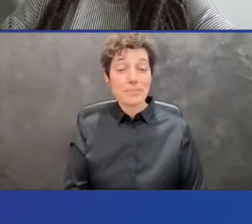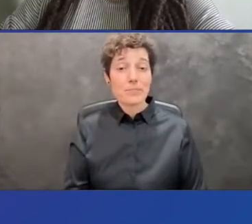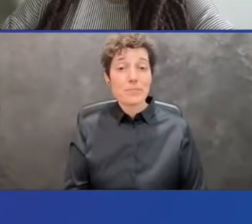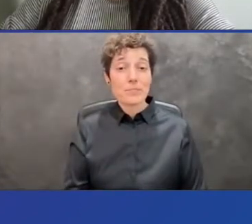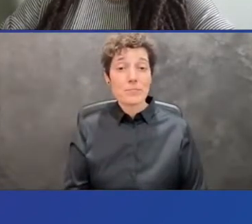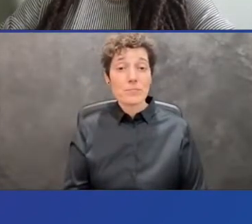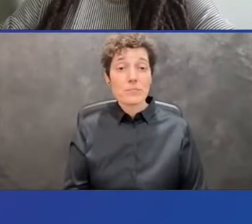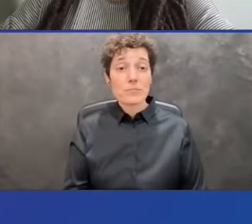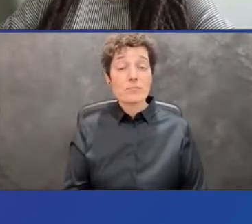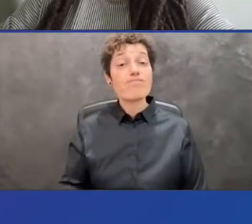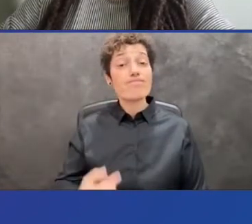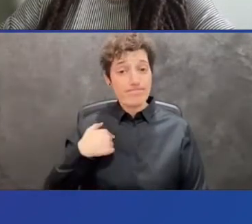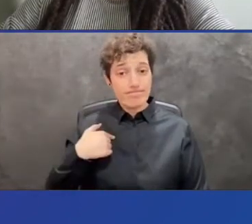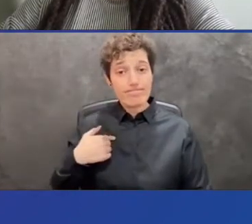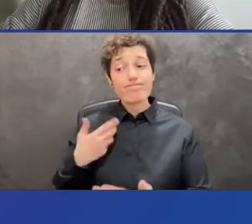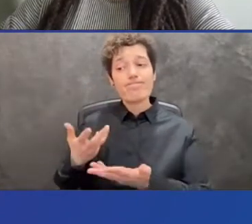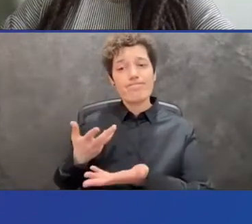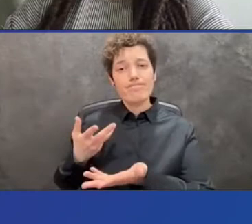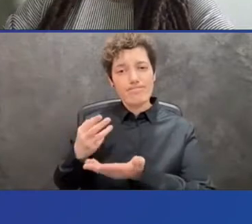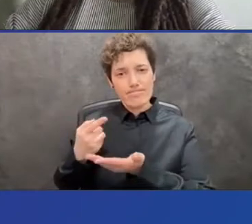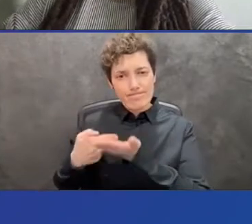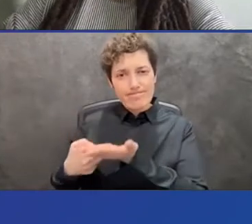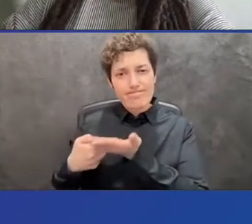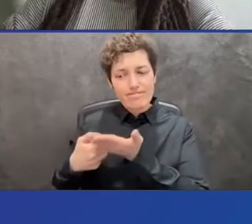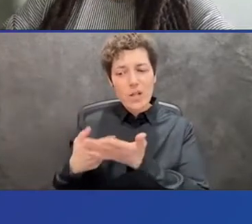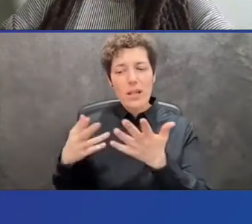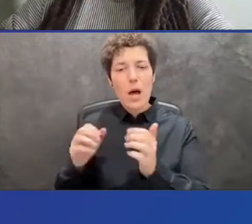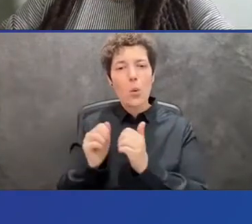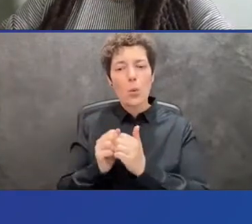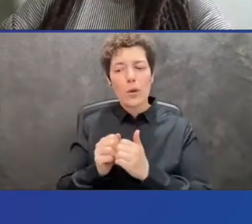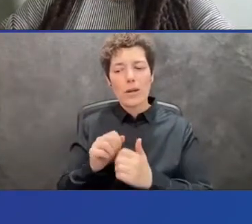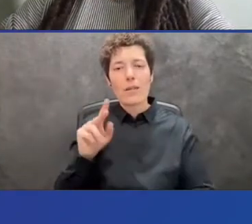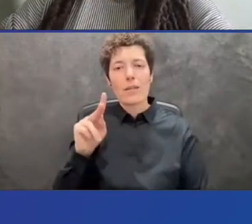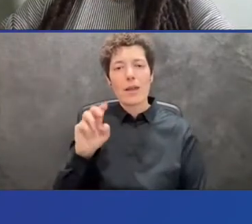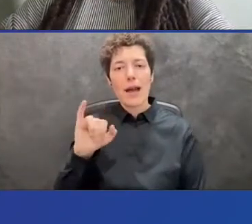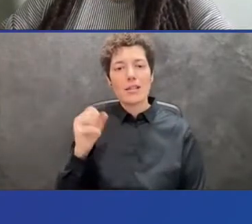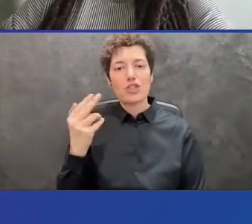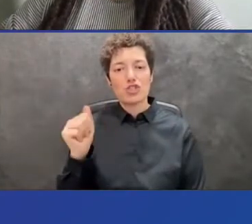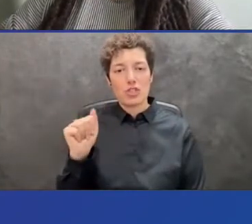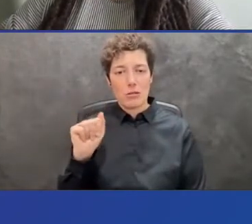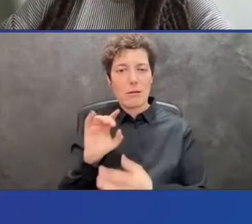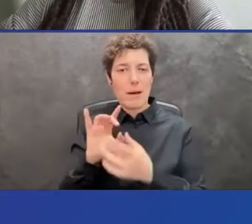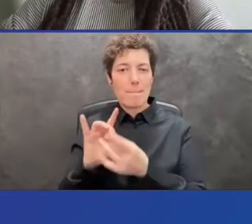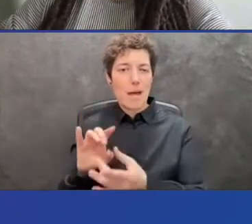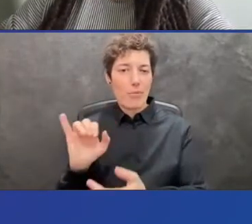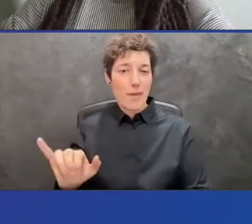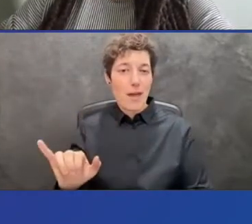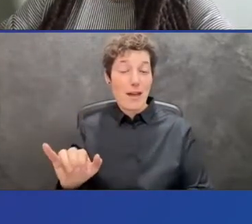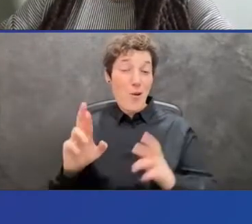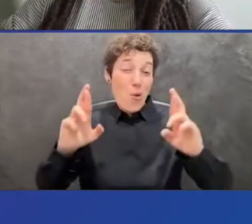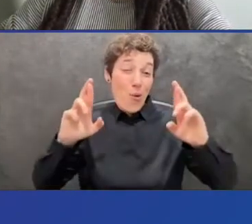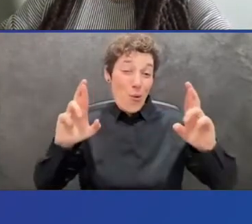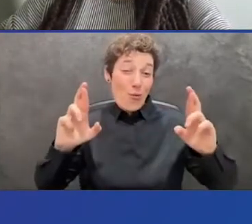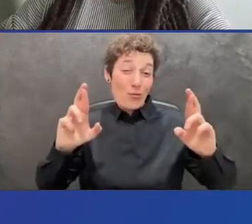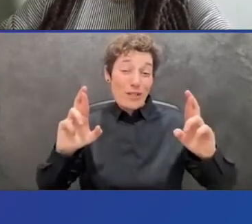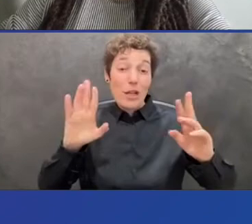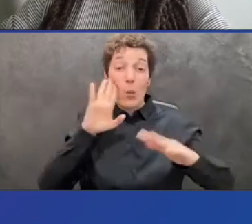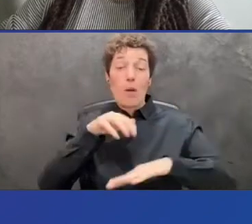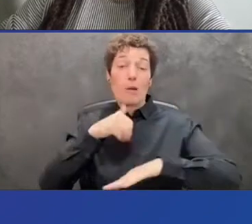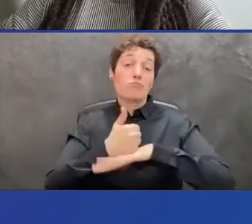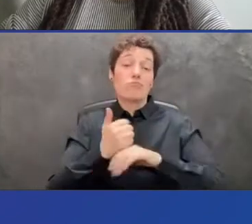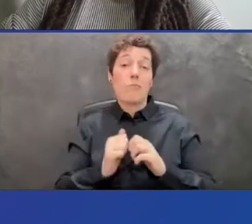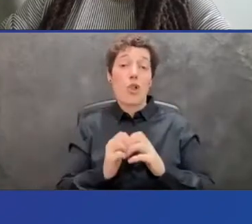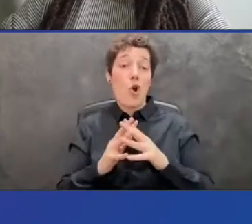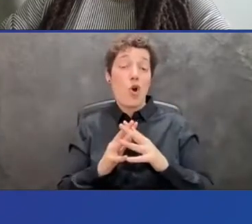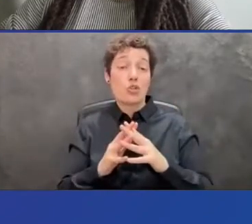I'm having lots of conversation with Kaisha about that. Hopefully we will launch that.